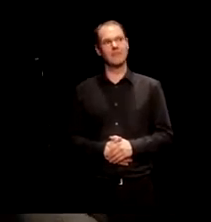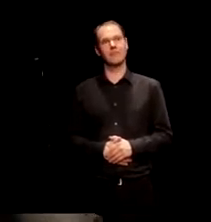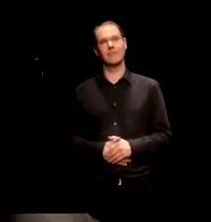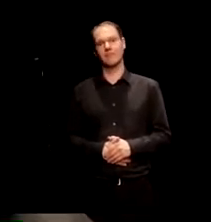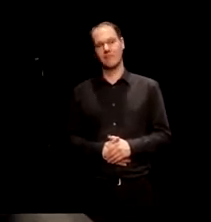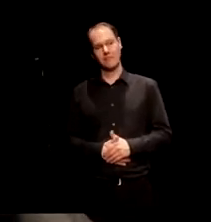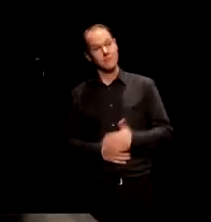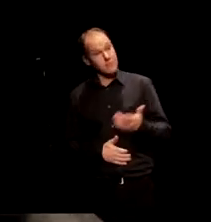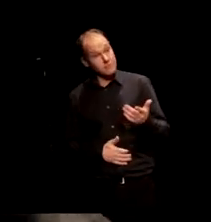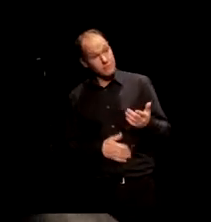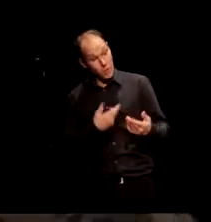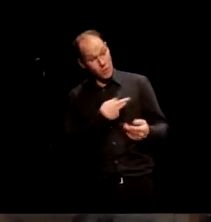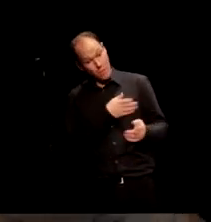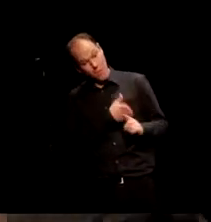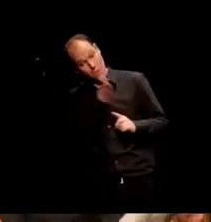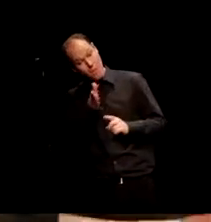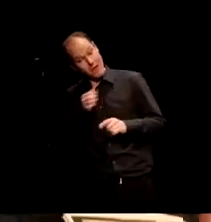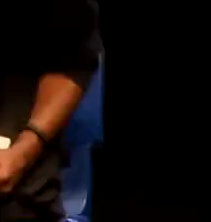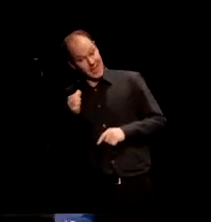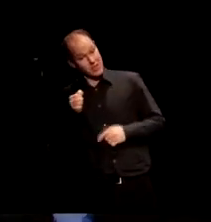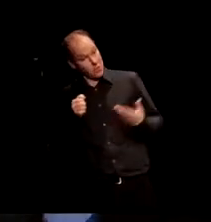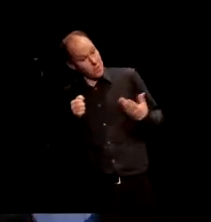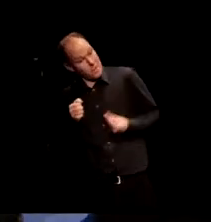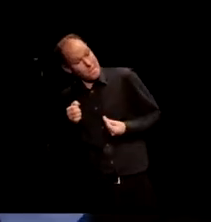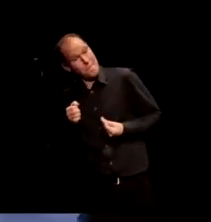You coming to the station? Why, of